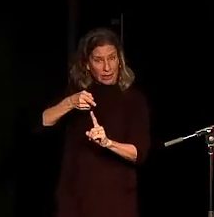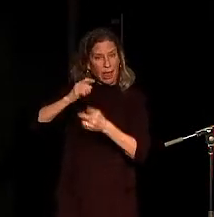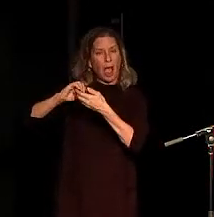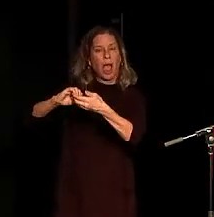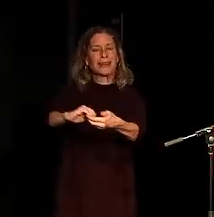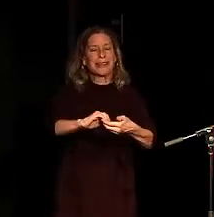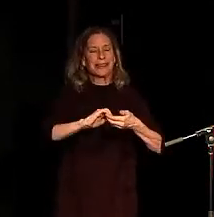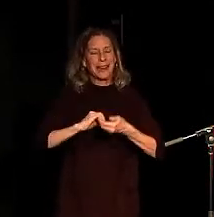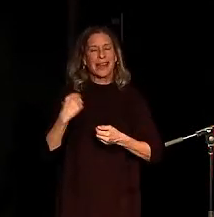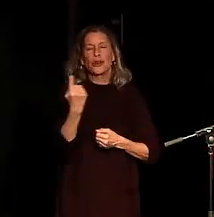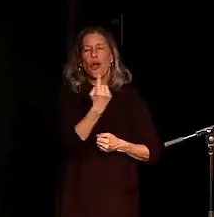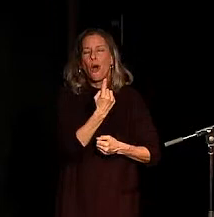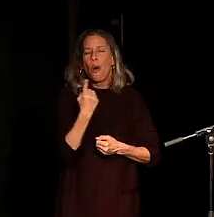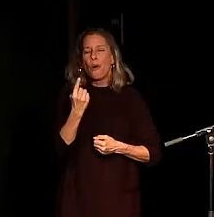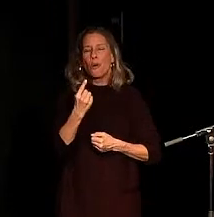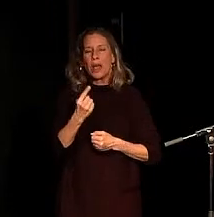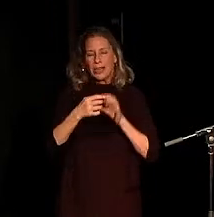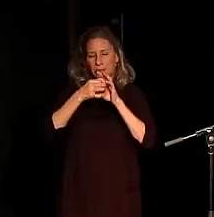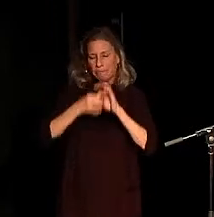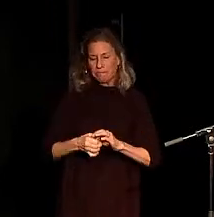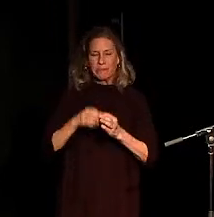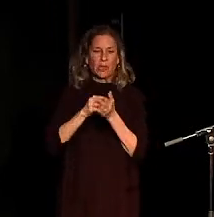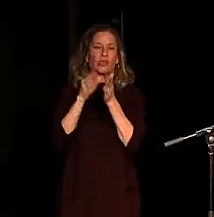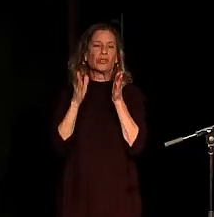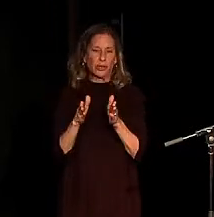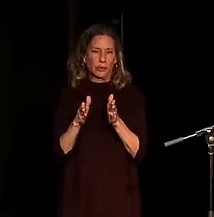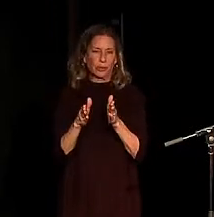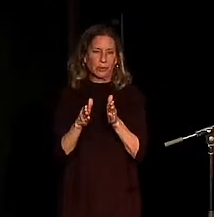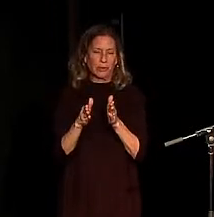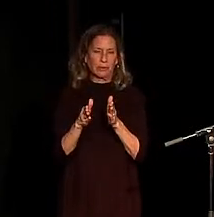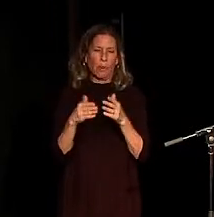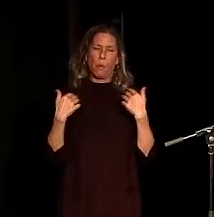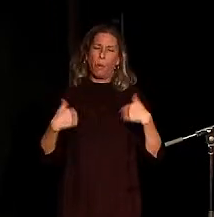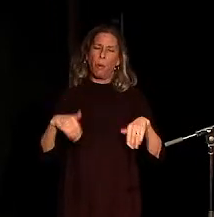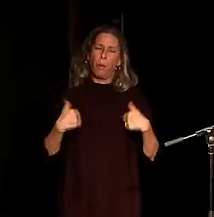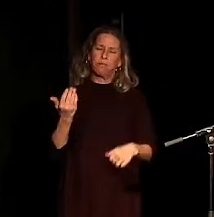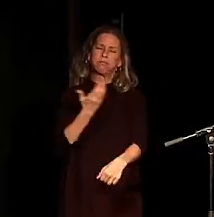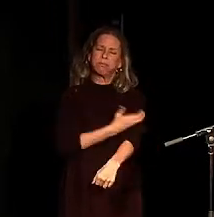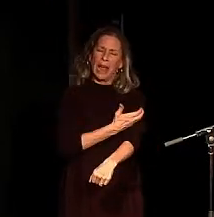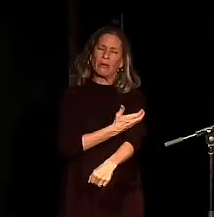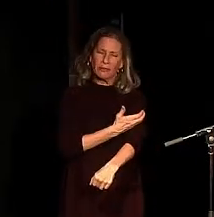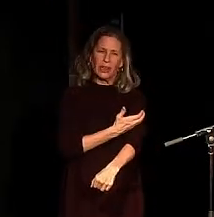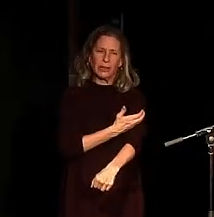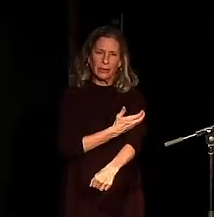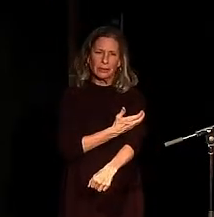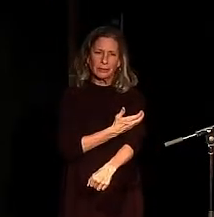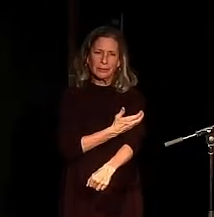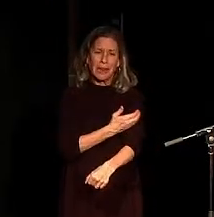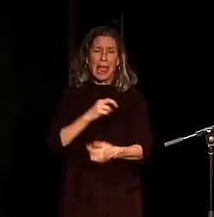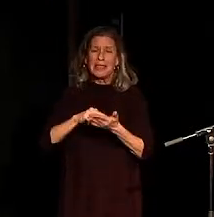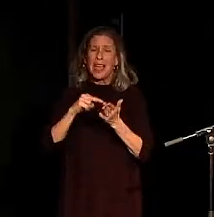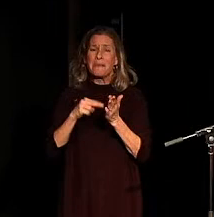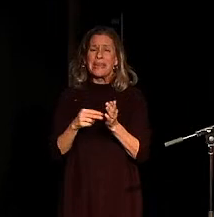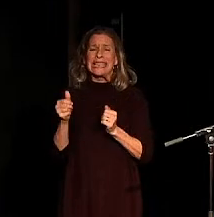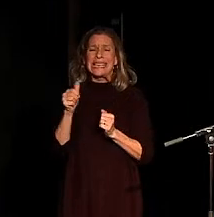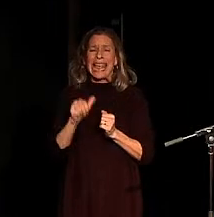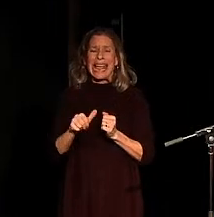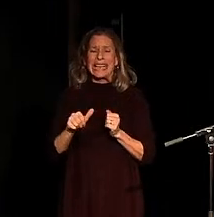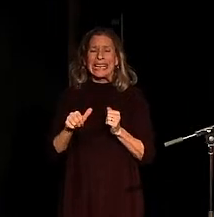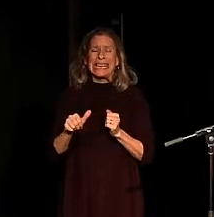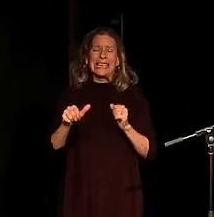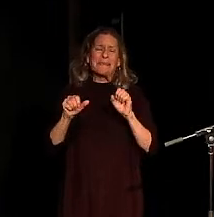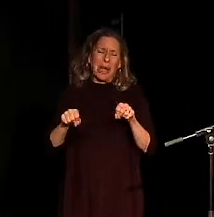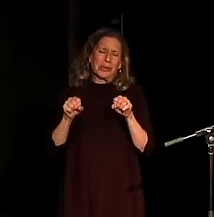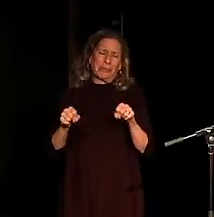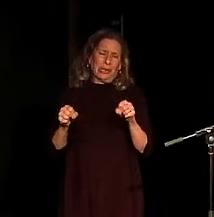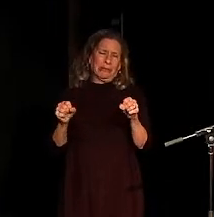connect and say what grounds us as the student is tremendously powerful and makes anything possible. So that's really